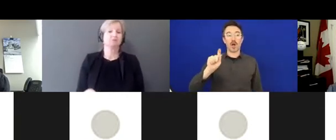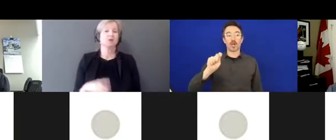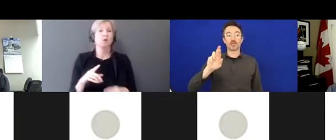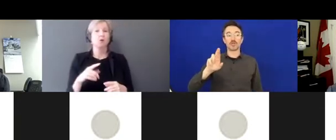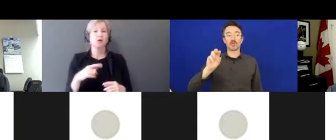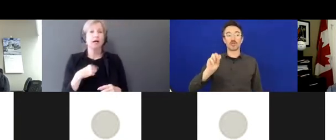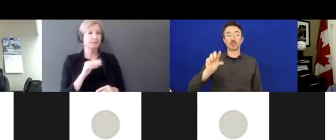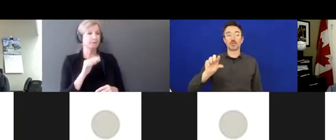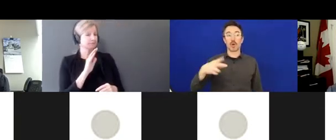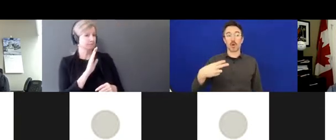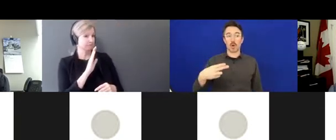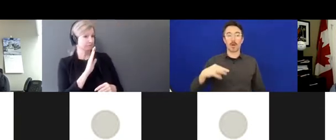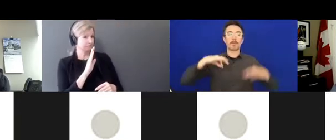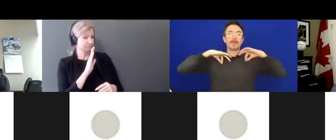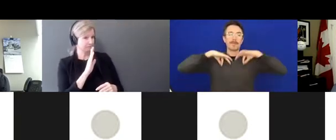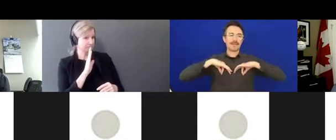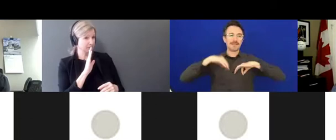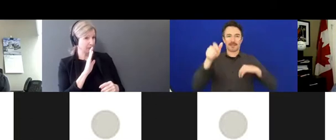asked for